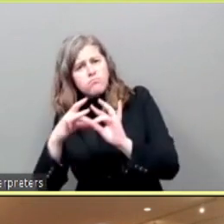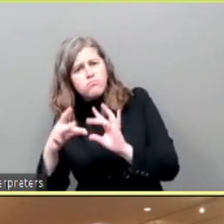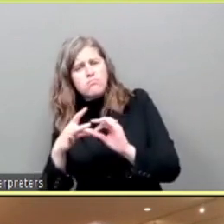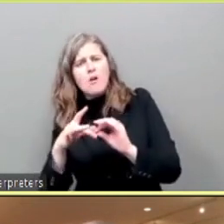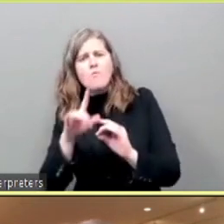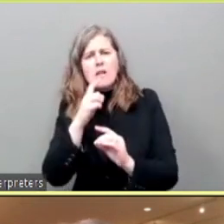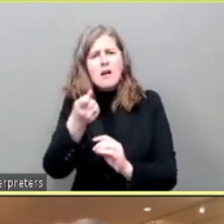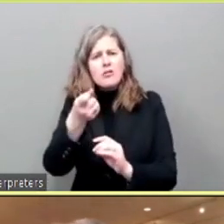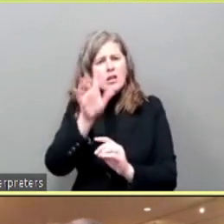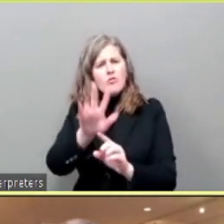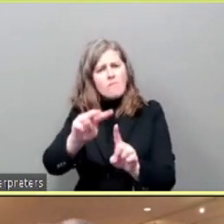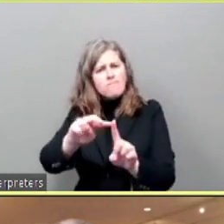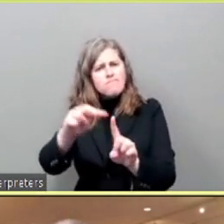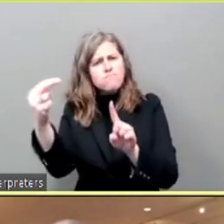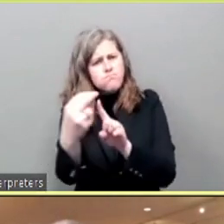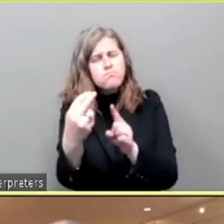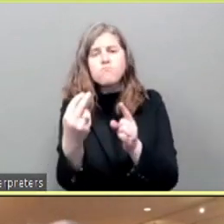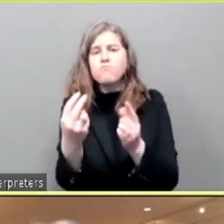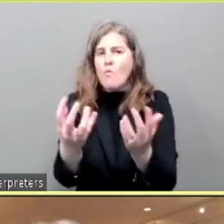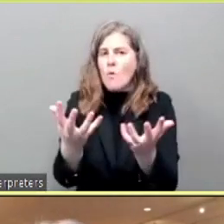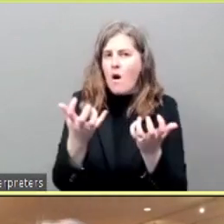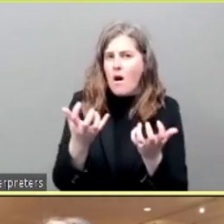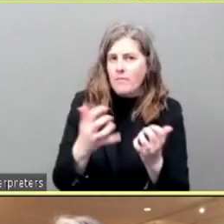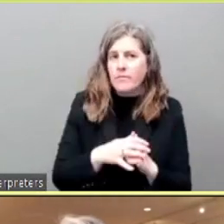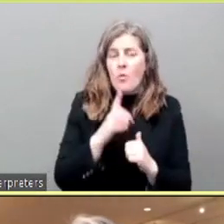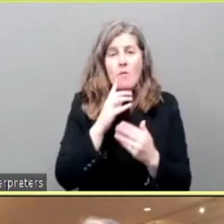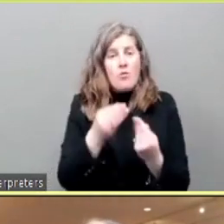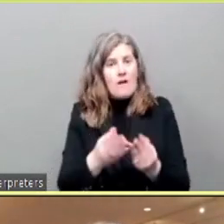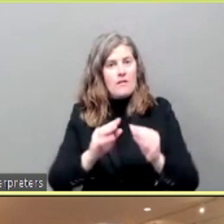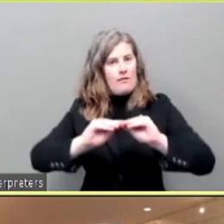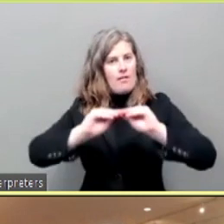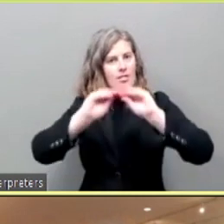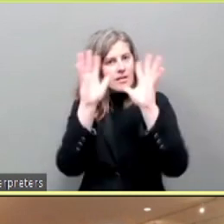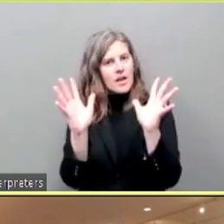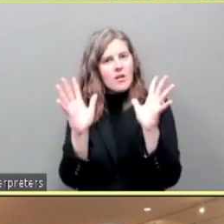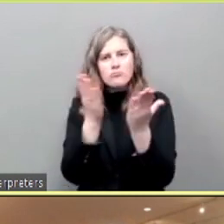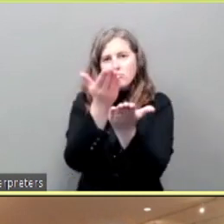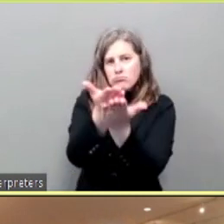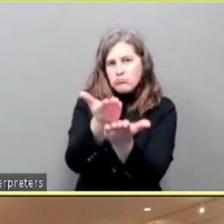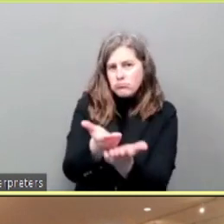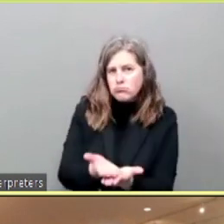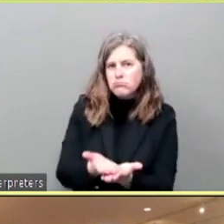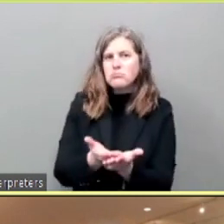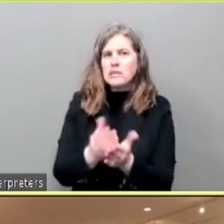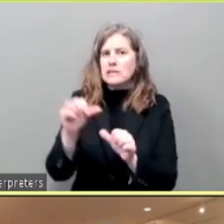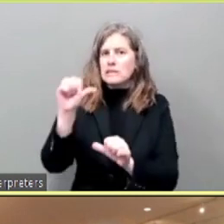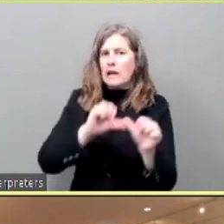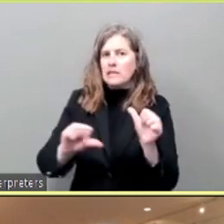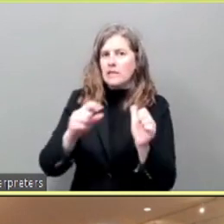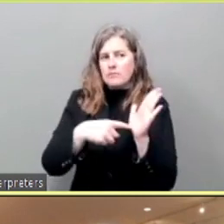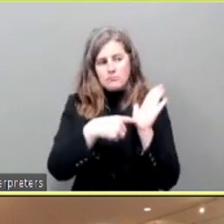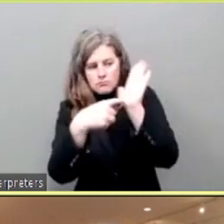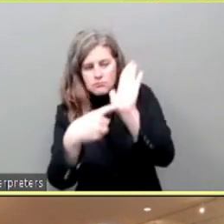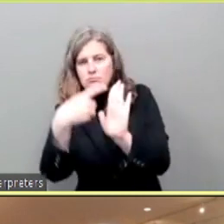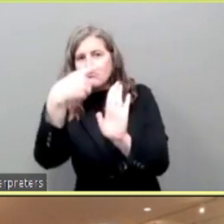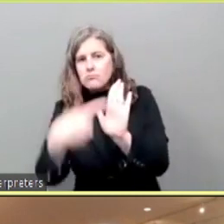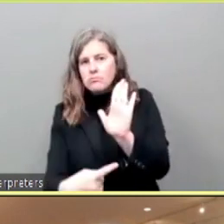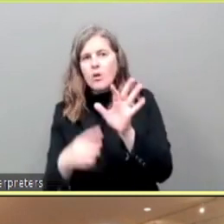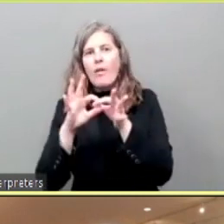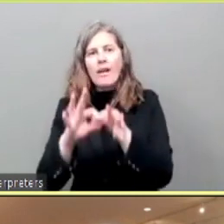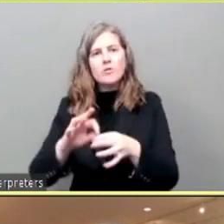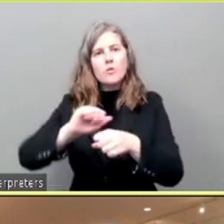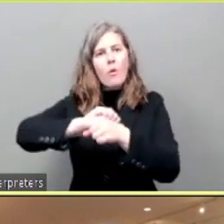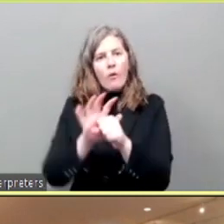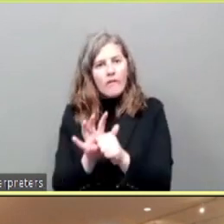what the concerns are. And we want to provide clear, validated, scientific information about